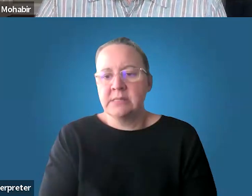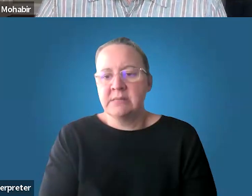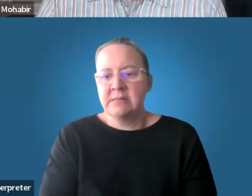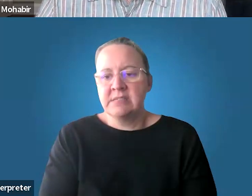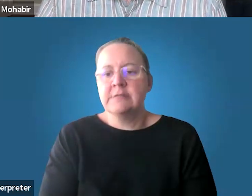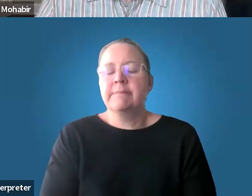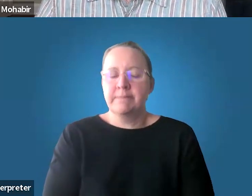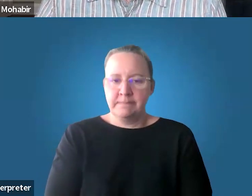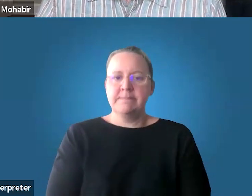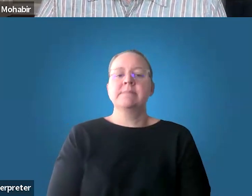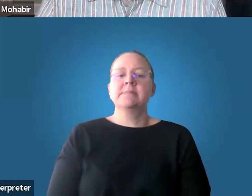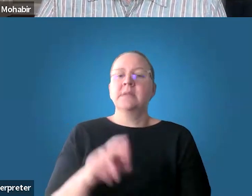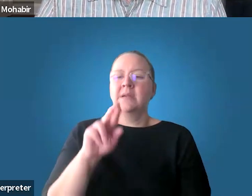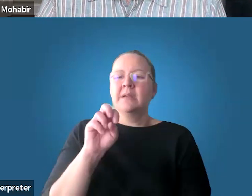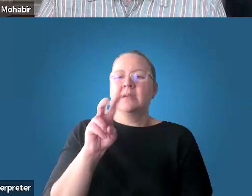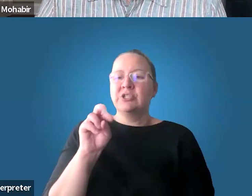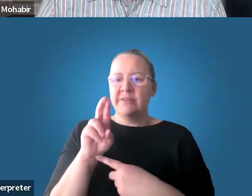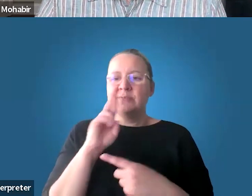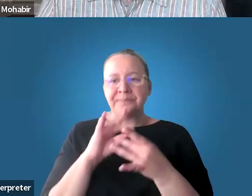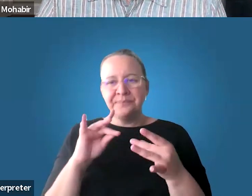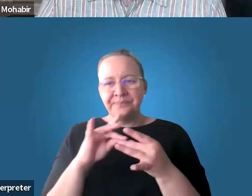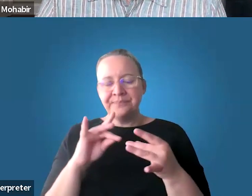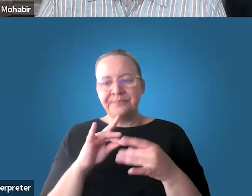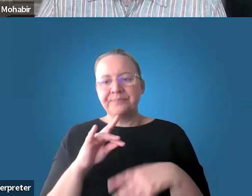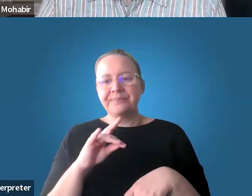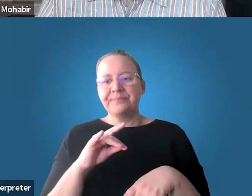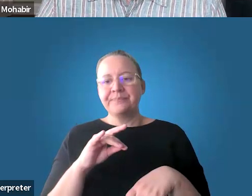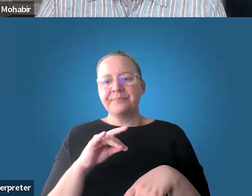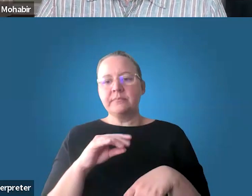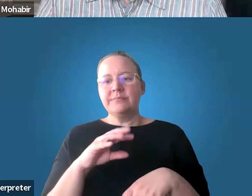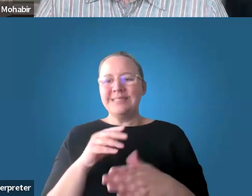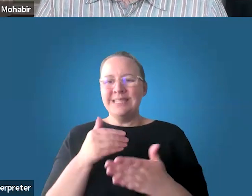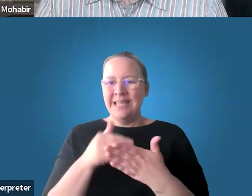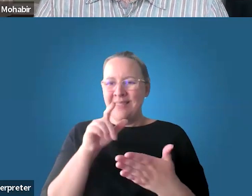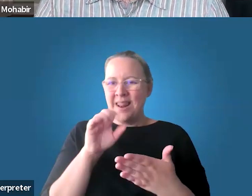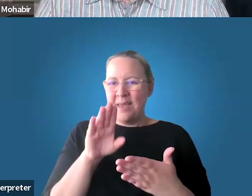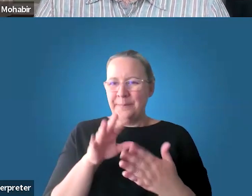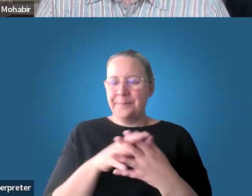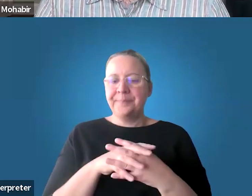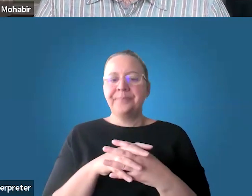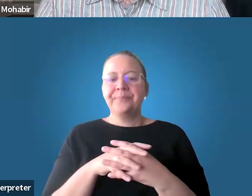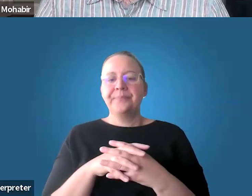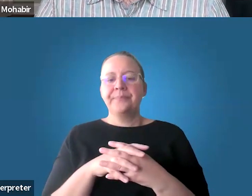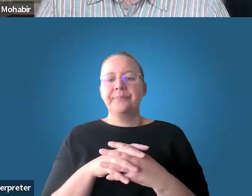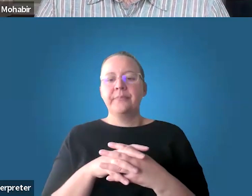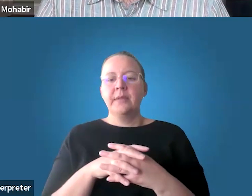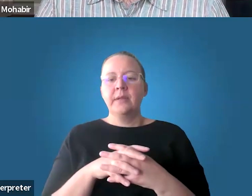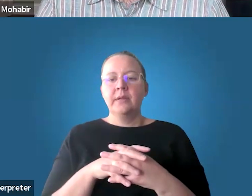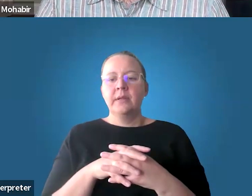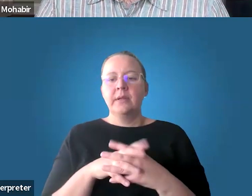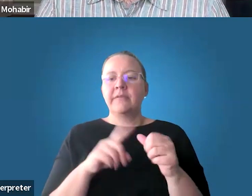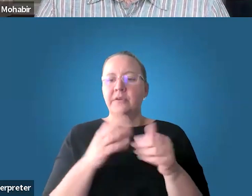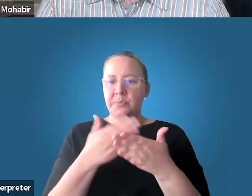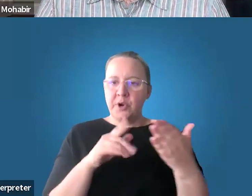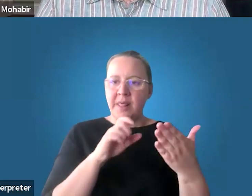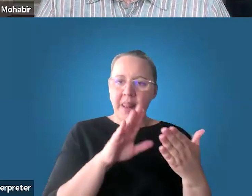I can take that. So where we are with the lab, or where we are with the narrative house in the lab right now, are, so the first phase of the lab,